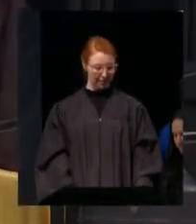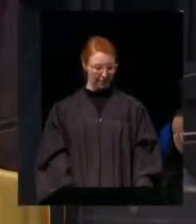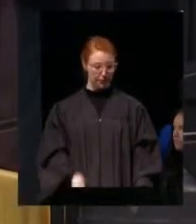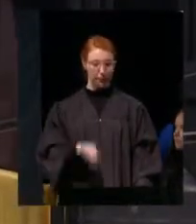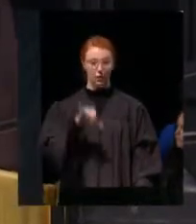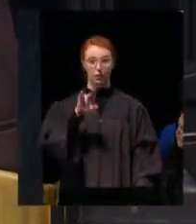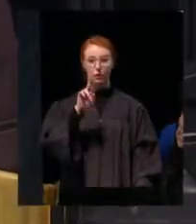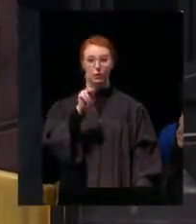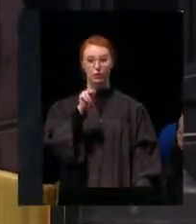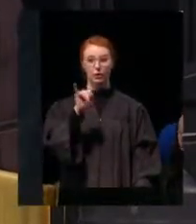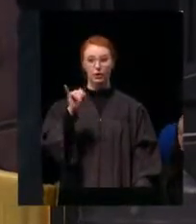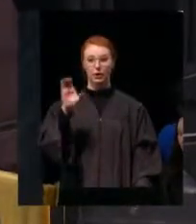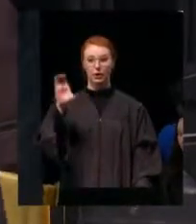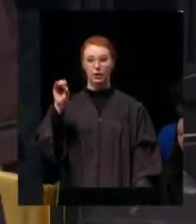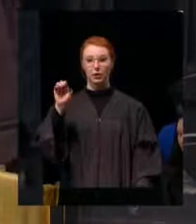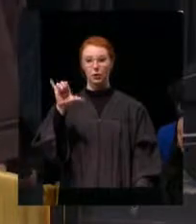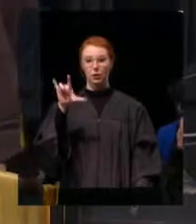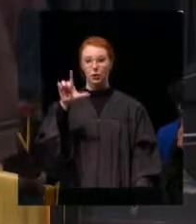Yuki Coyle.